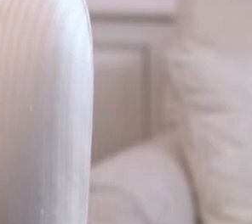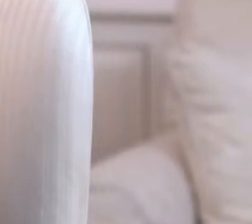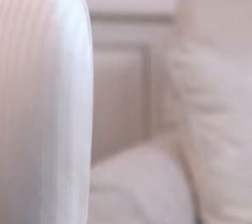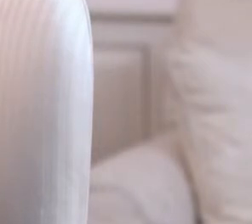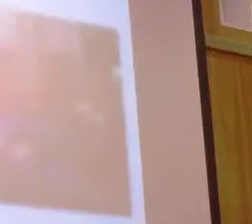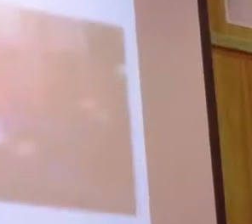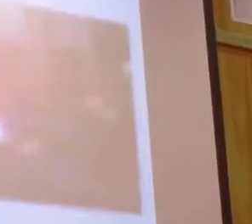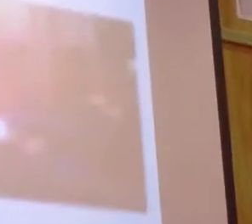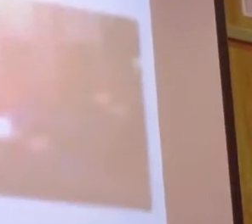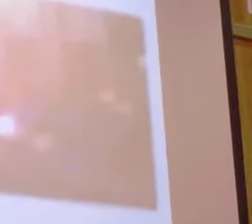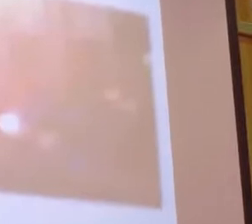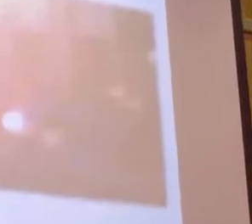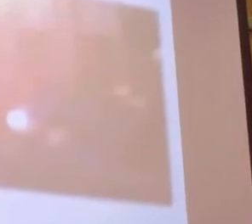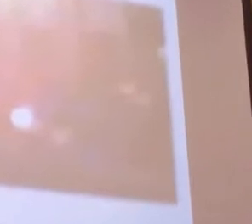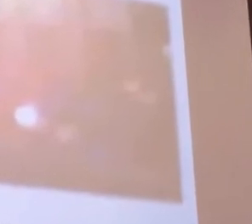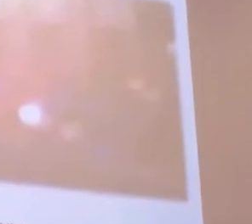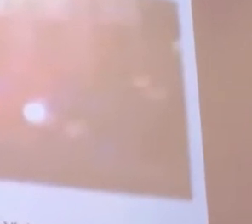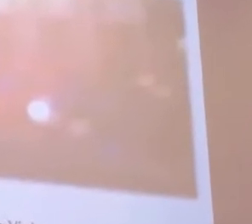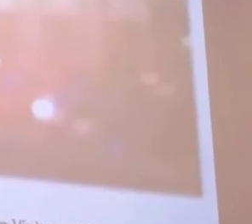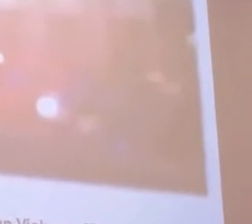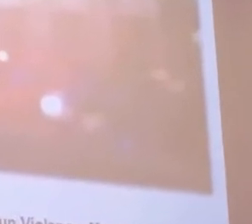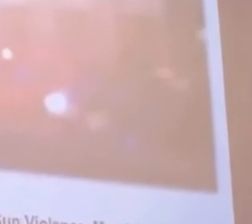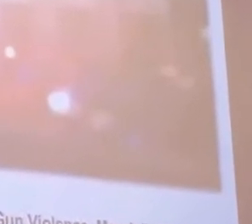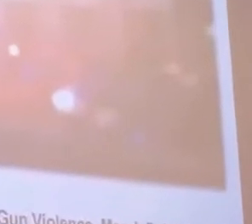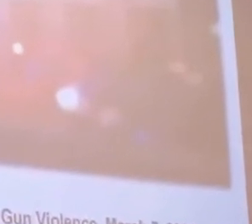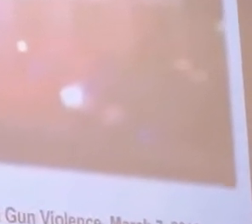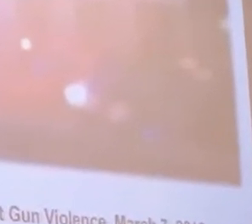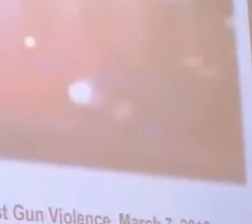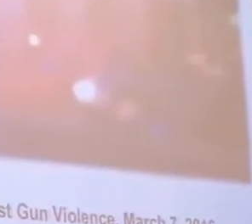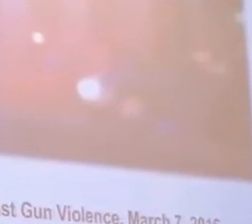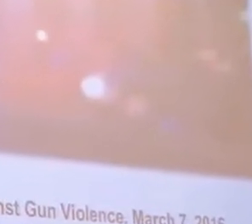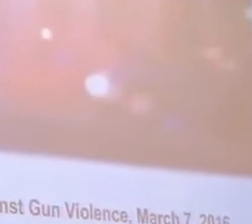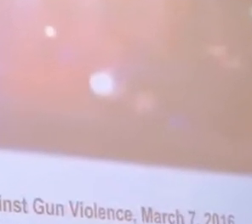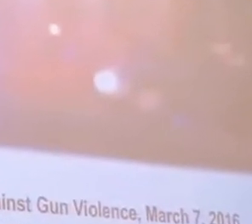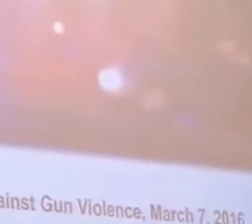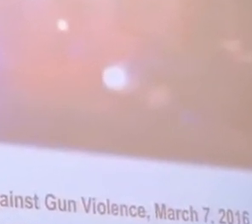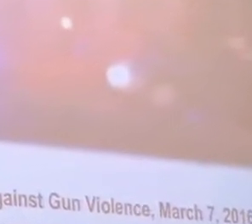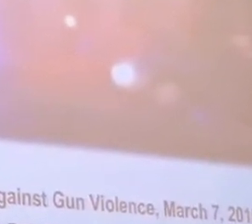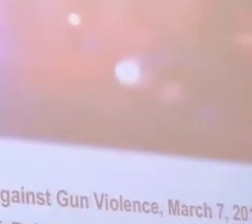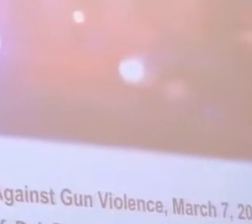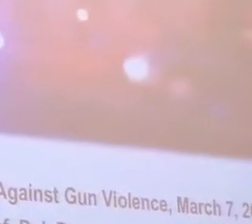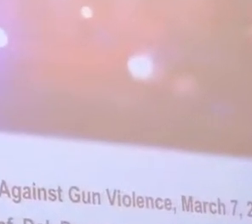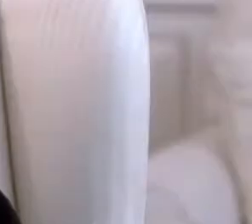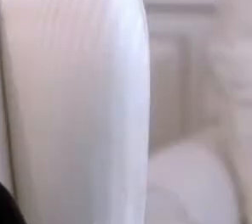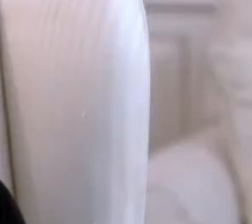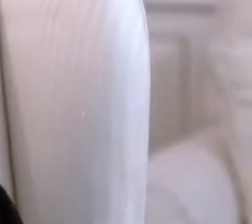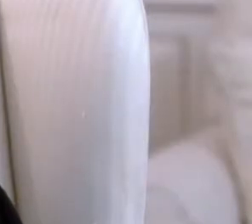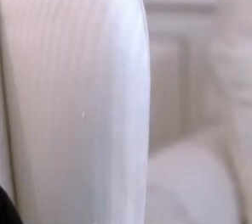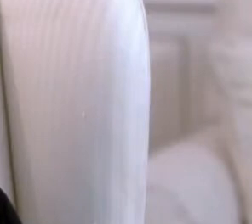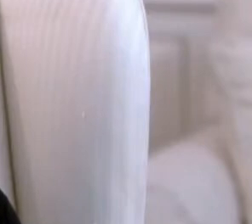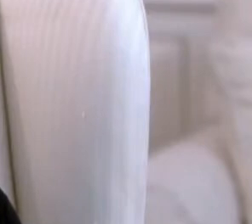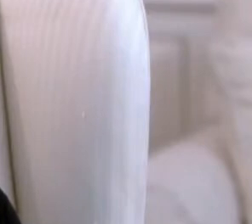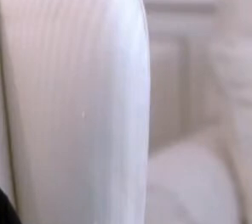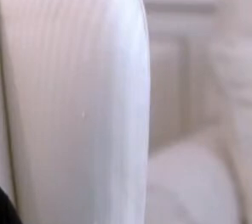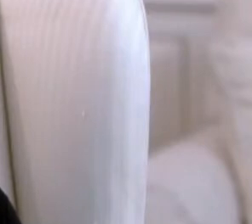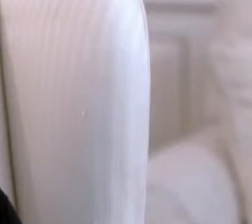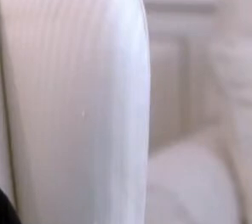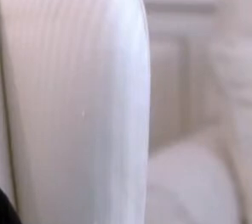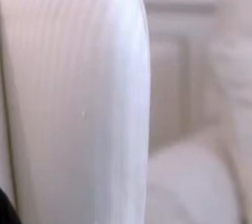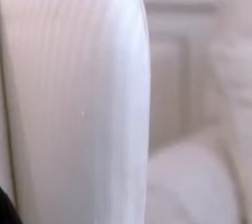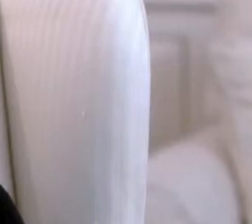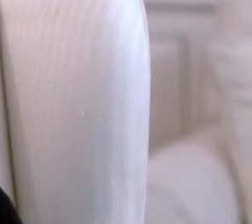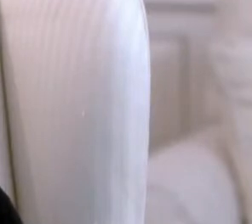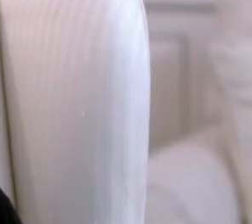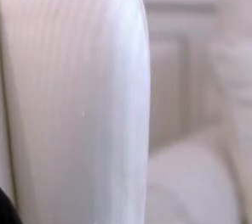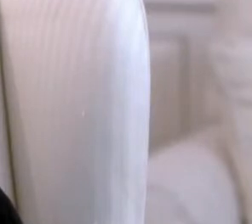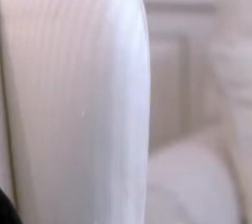make systems trauma informed. And how do we do that across our state? It was really important